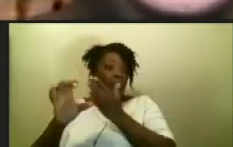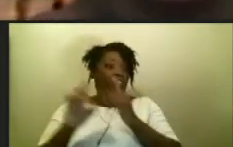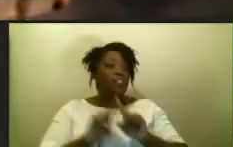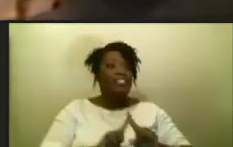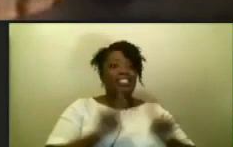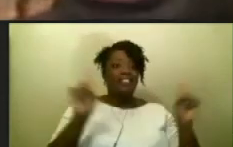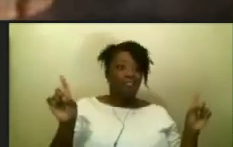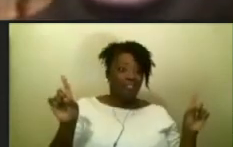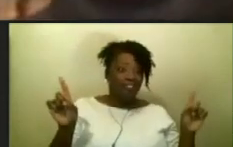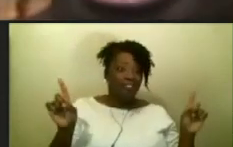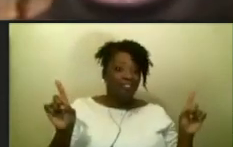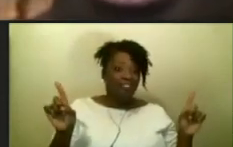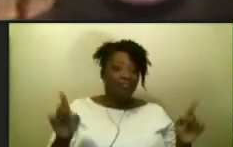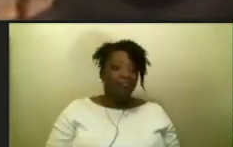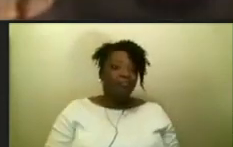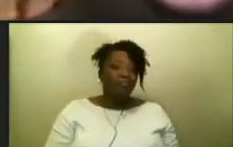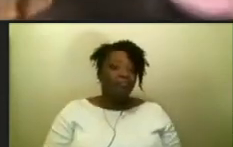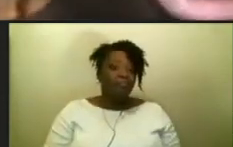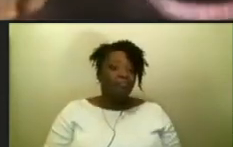Islamic calendar would be maybe